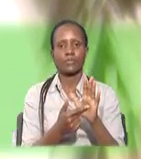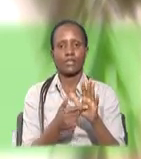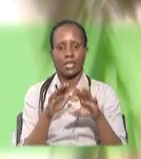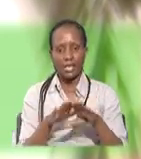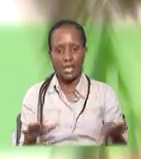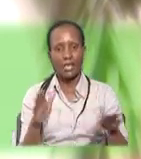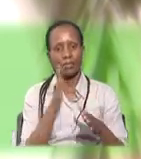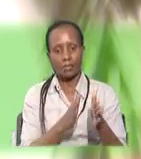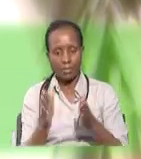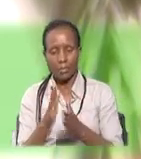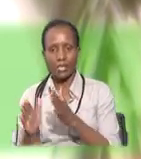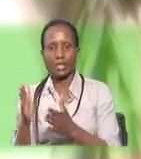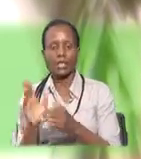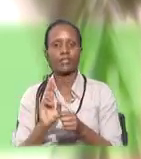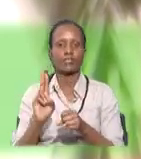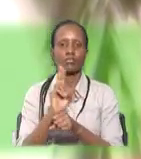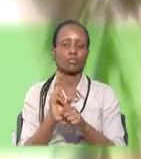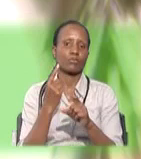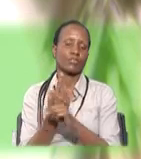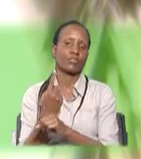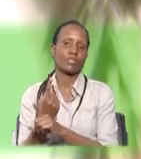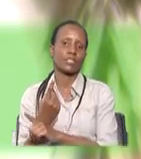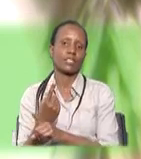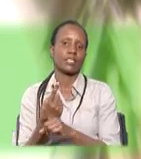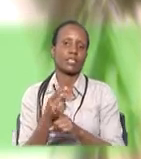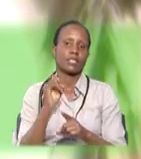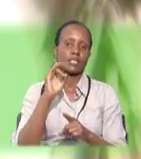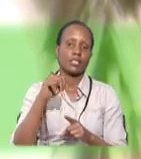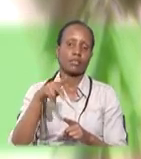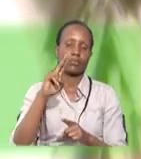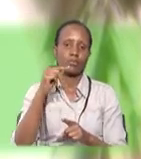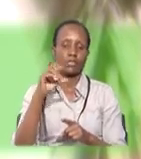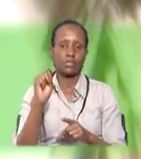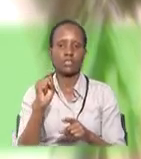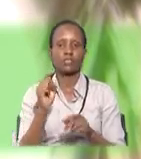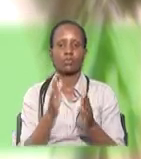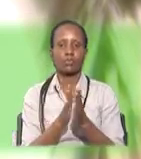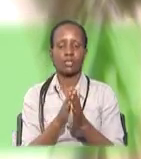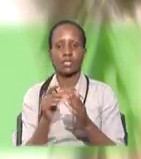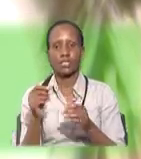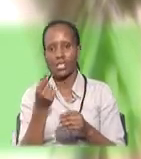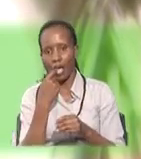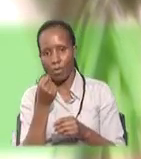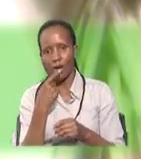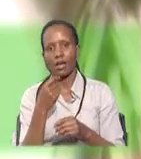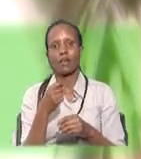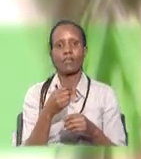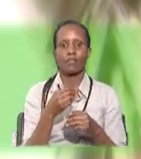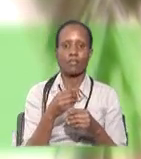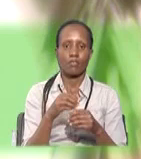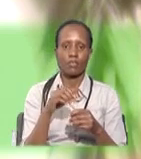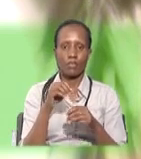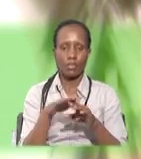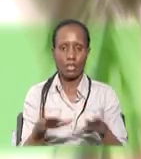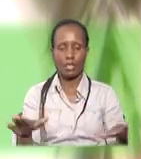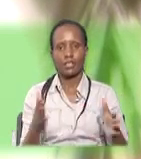land preparation and use of various agro inputs like fertilizers and pesticides